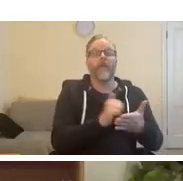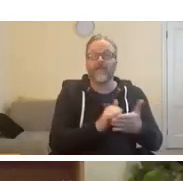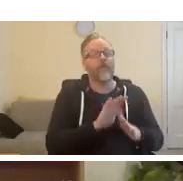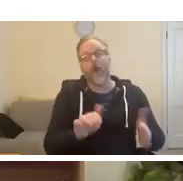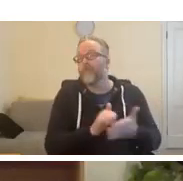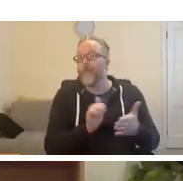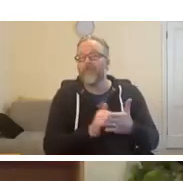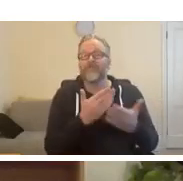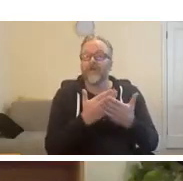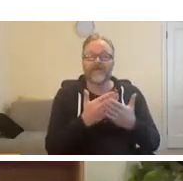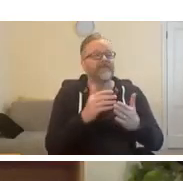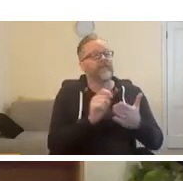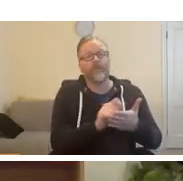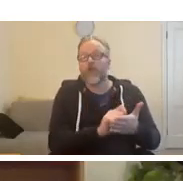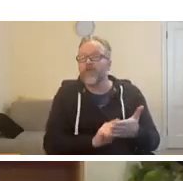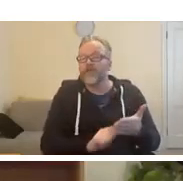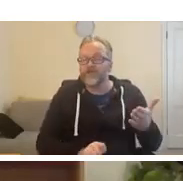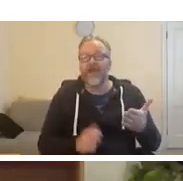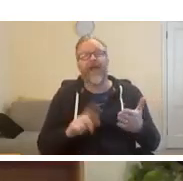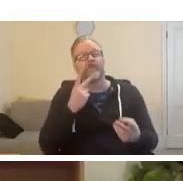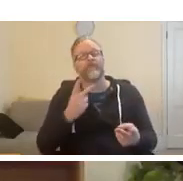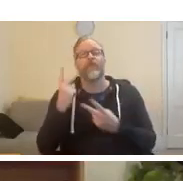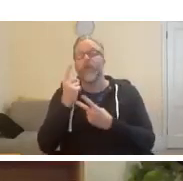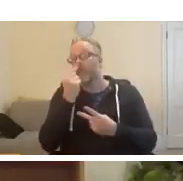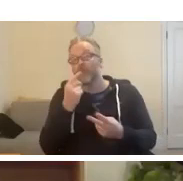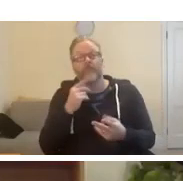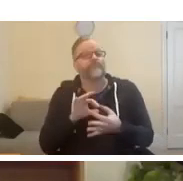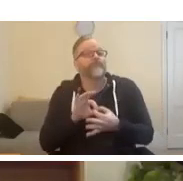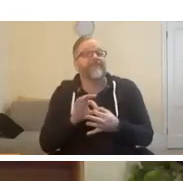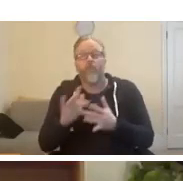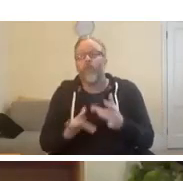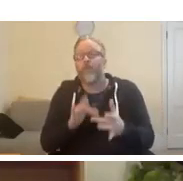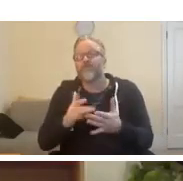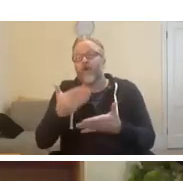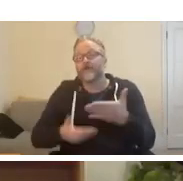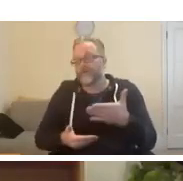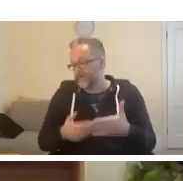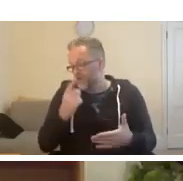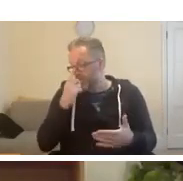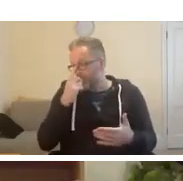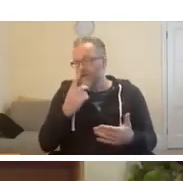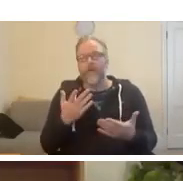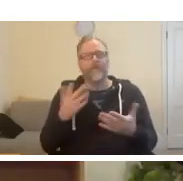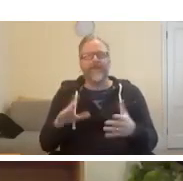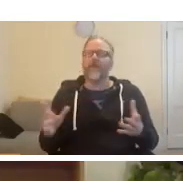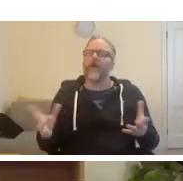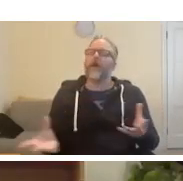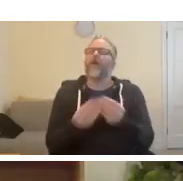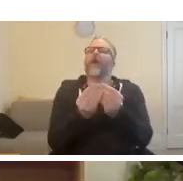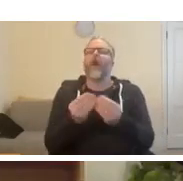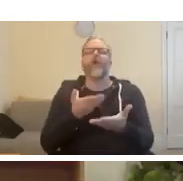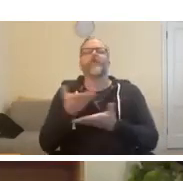studies and documents, as well as a review of potentially relevant websites. And we coupled that with consultation